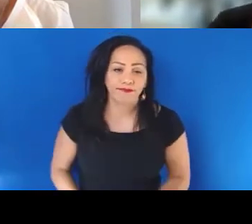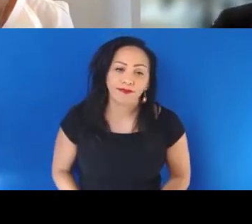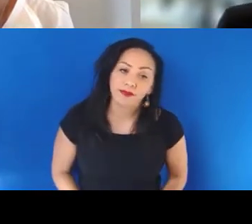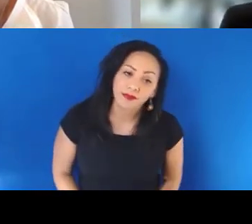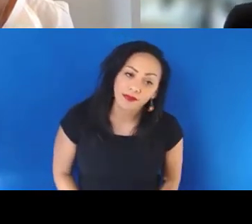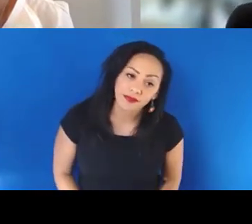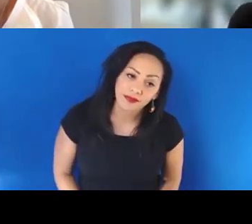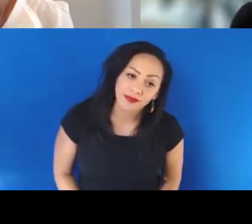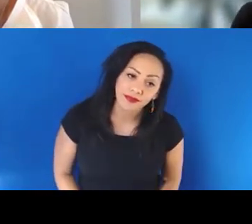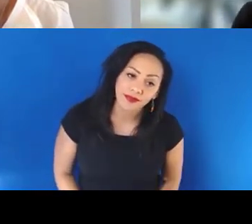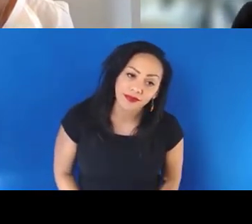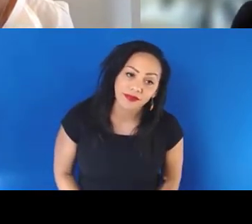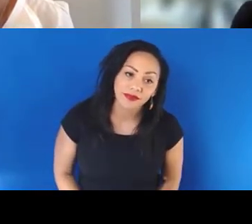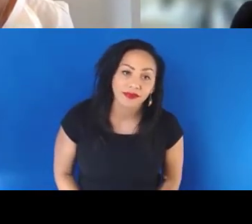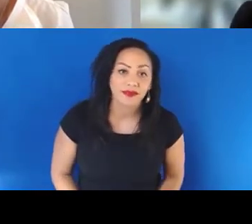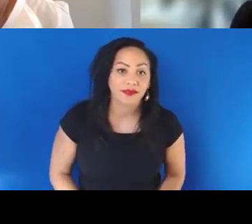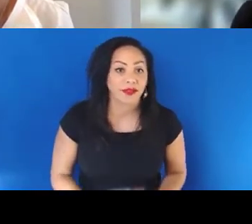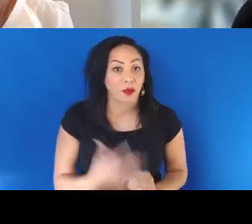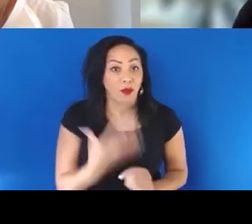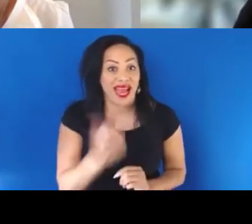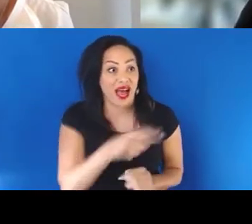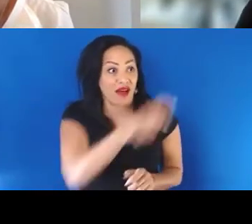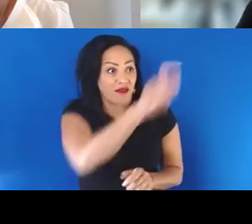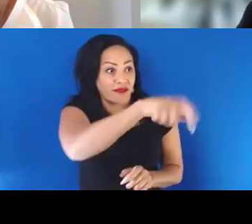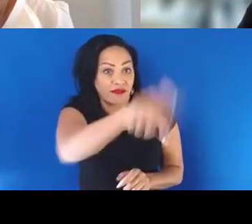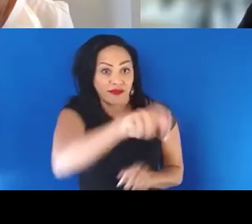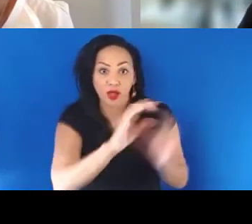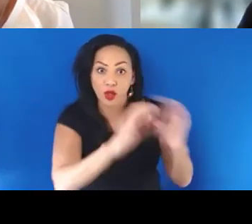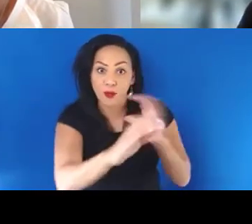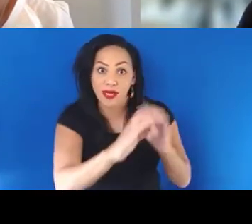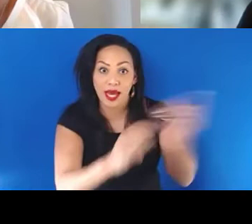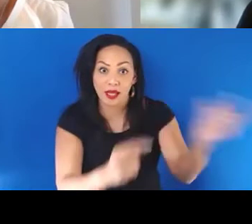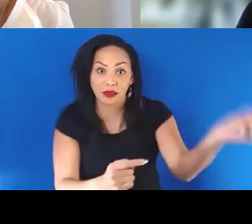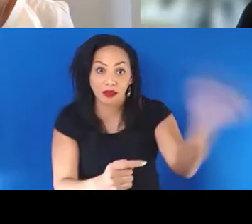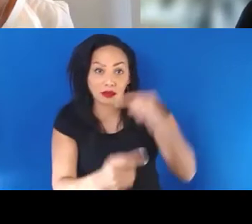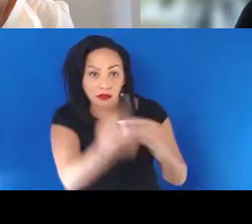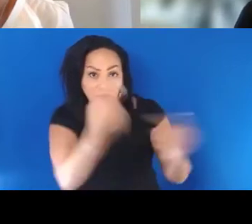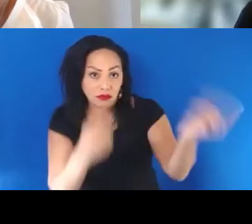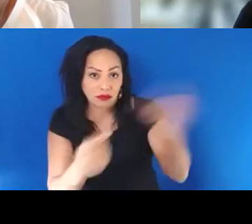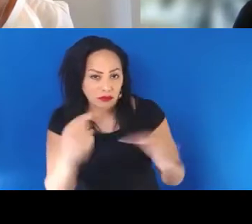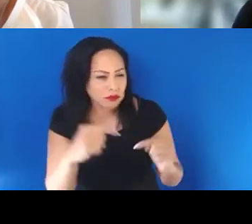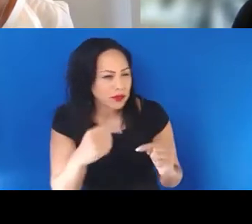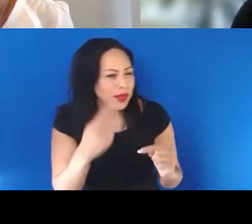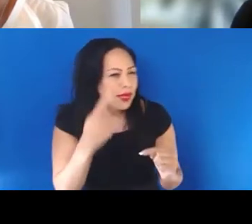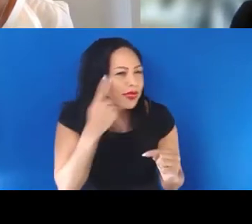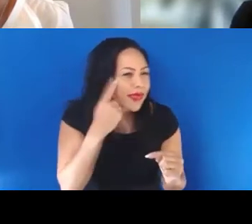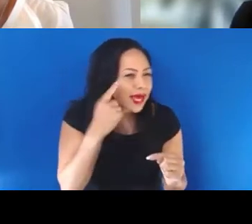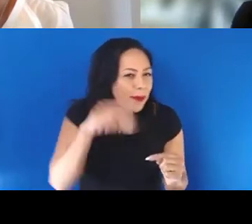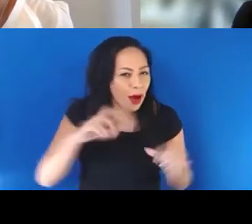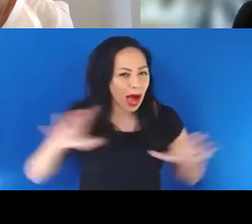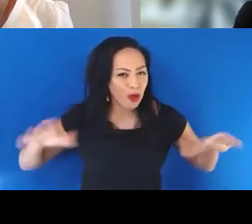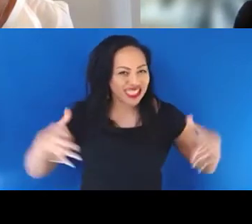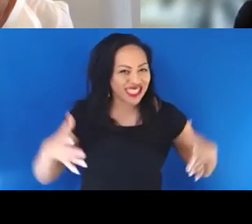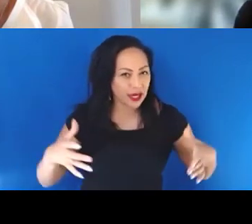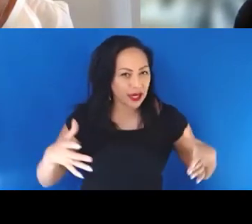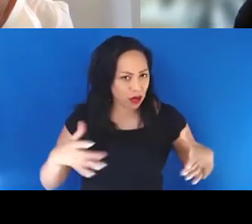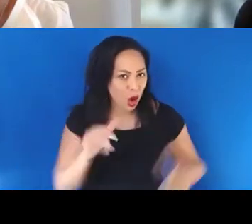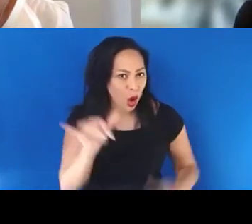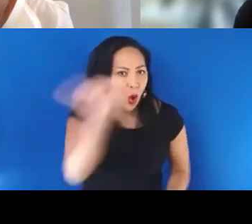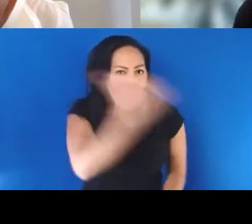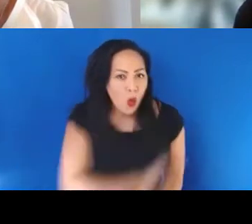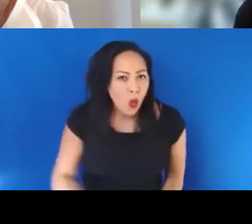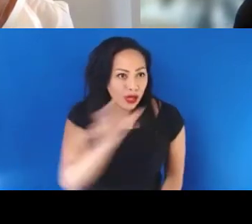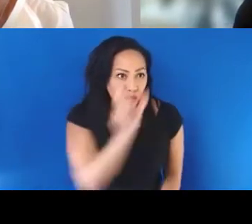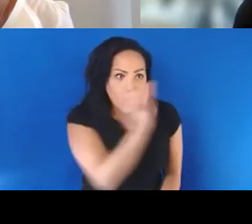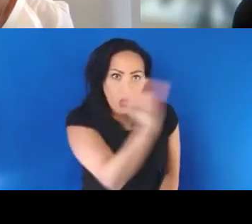have communicators, we basically invite them to also pinpoint specific words in the sector which they think are